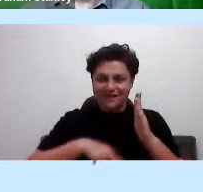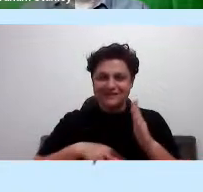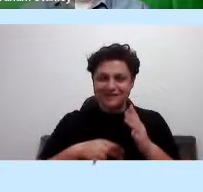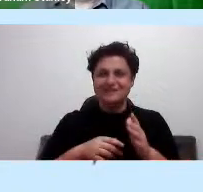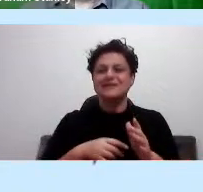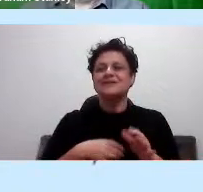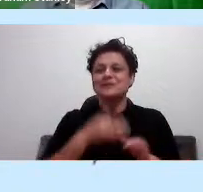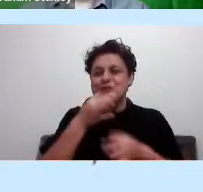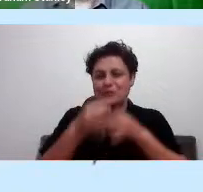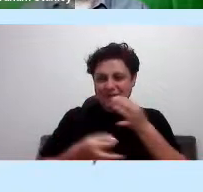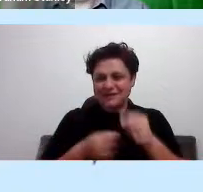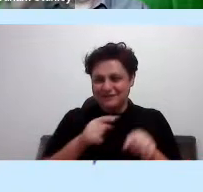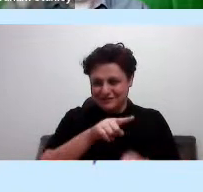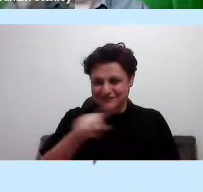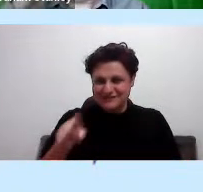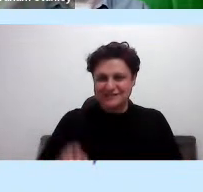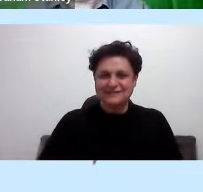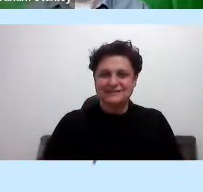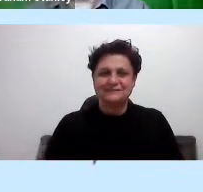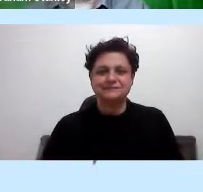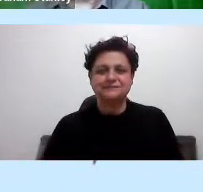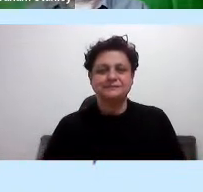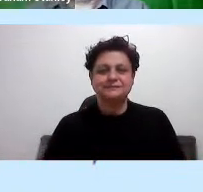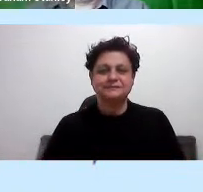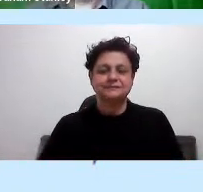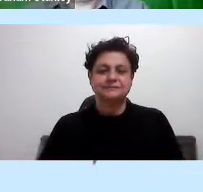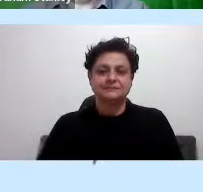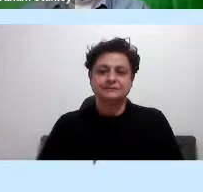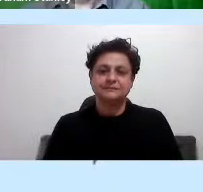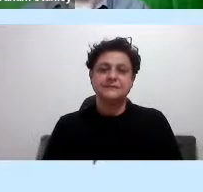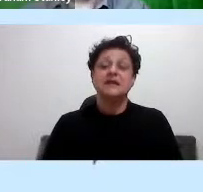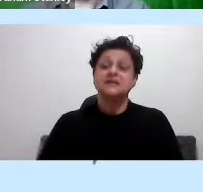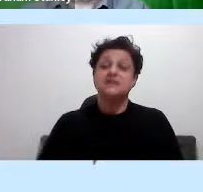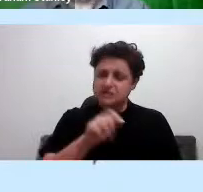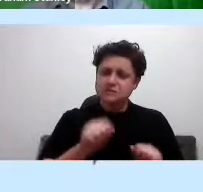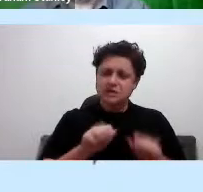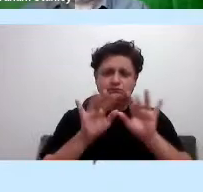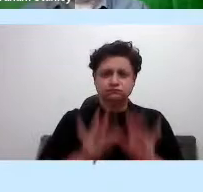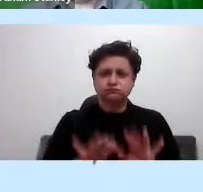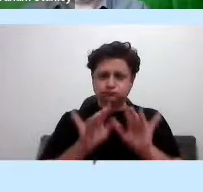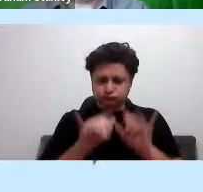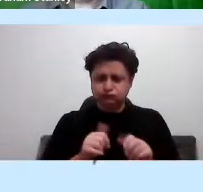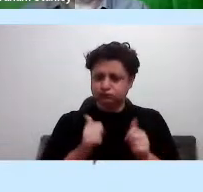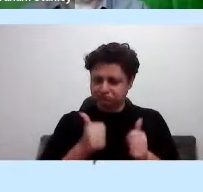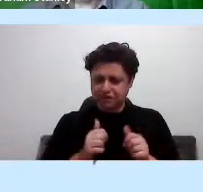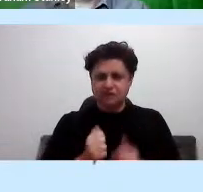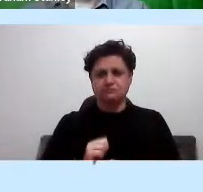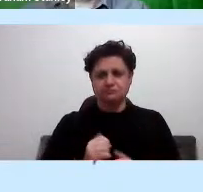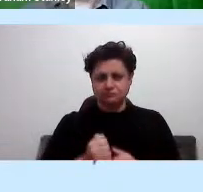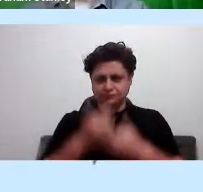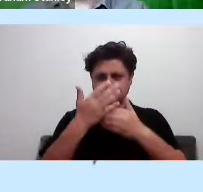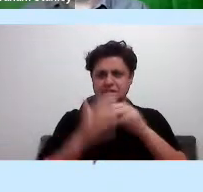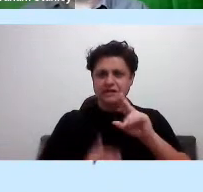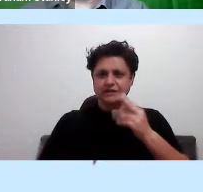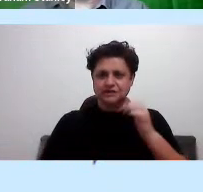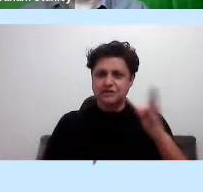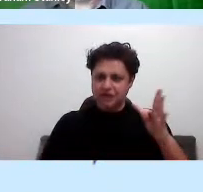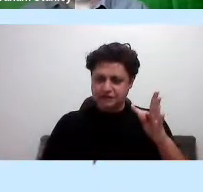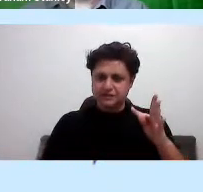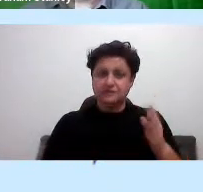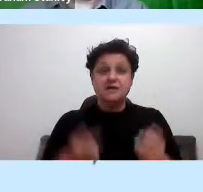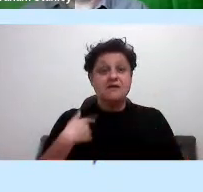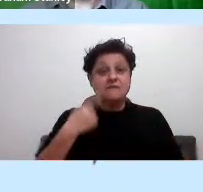While you're doing that, or as you're doing that, let's look at some of the answers that the toolkit provides.